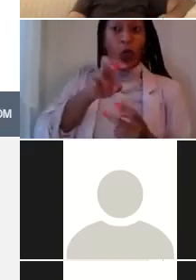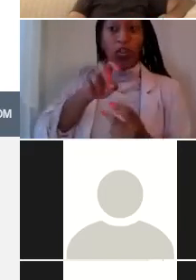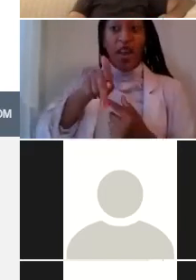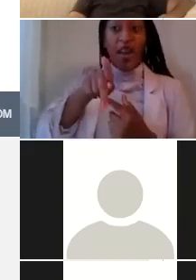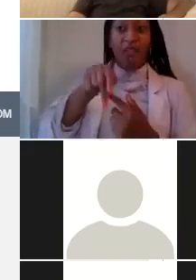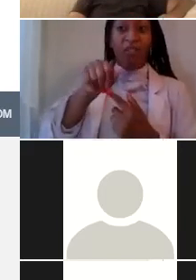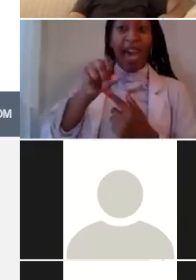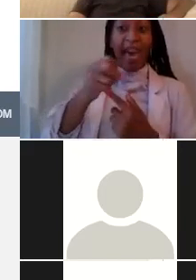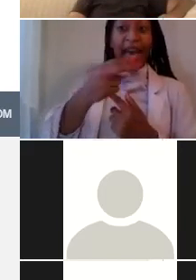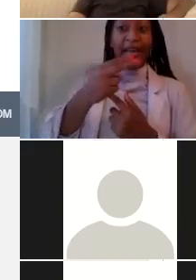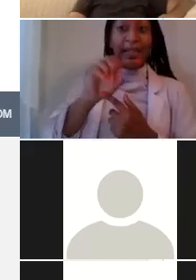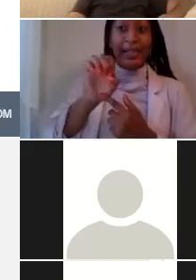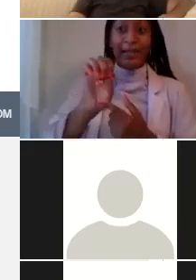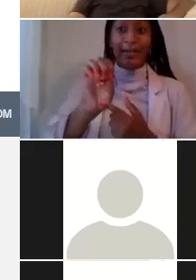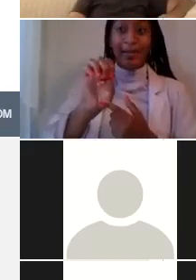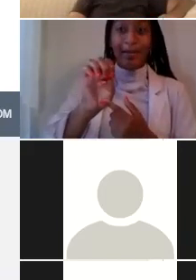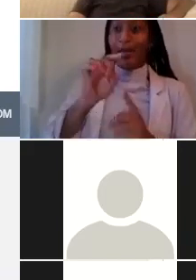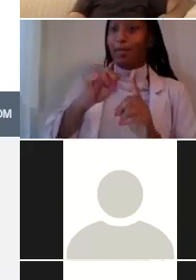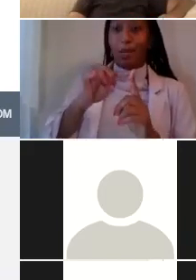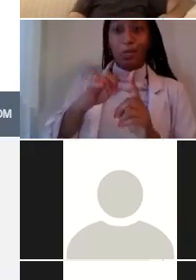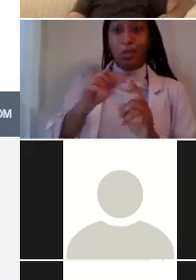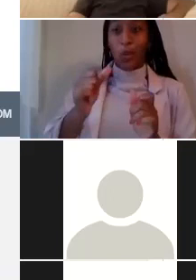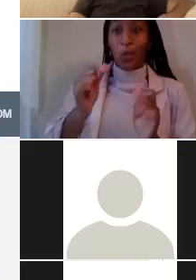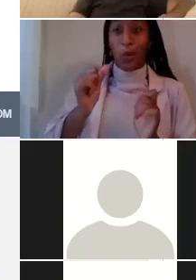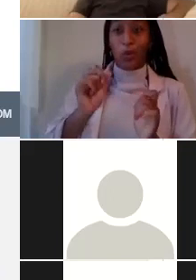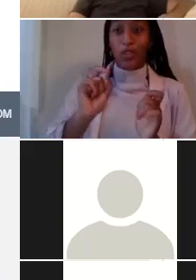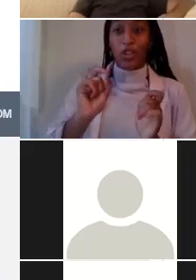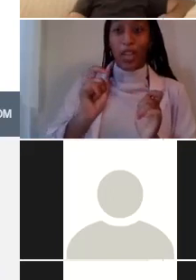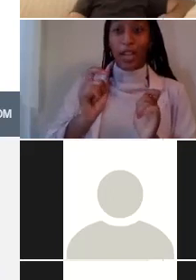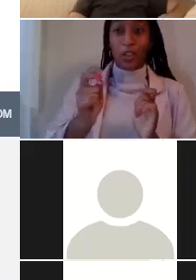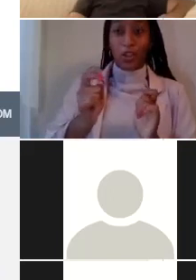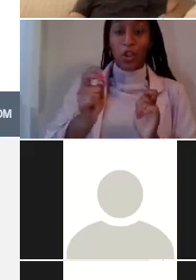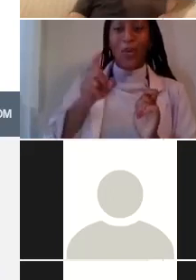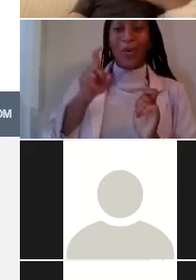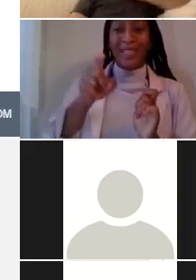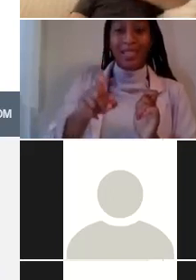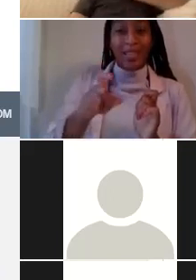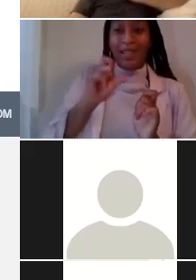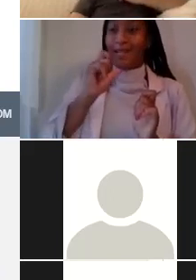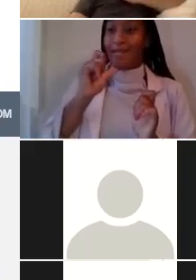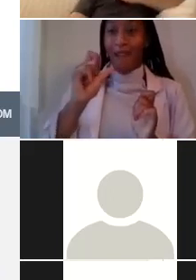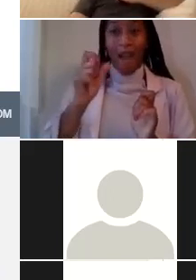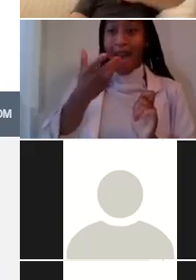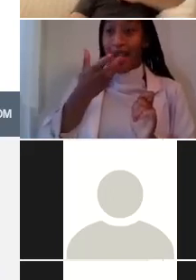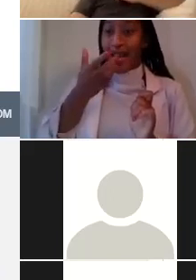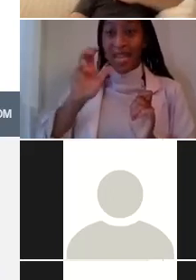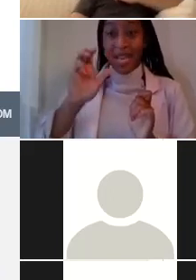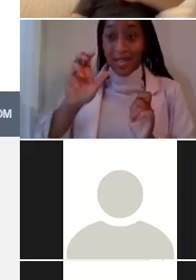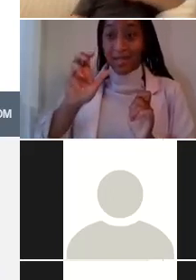use our specific heat formula. We have to go to what's called the latent heat